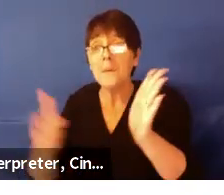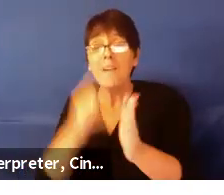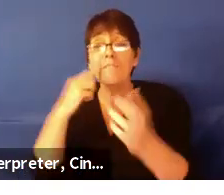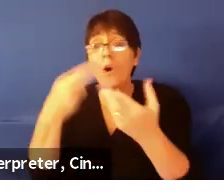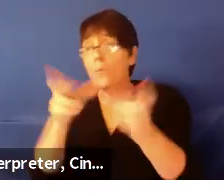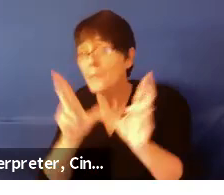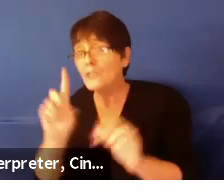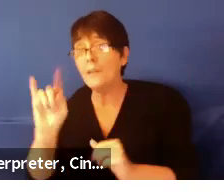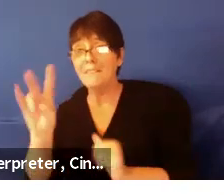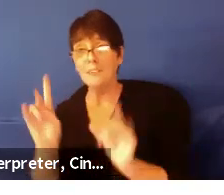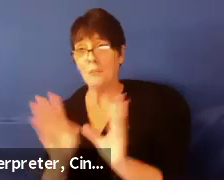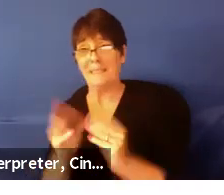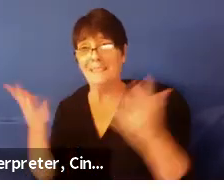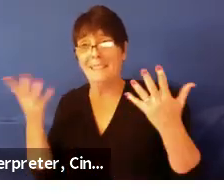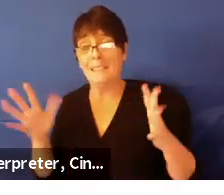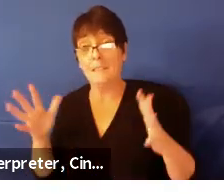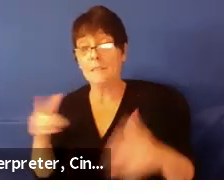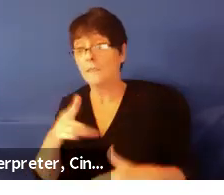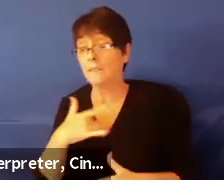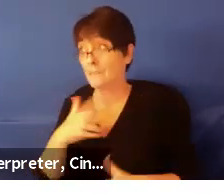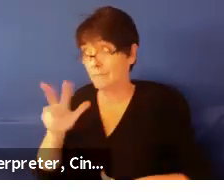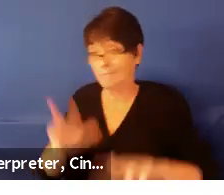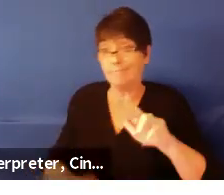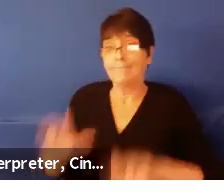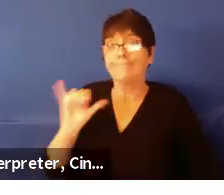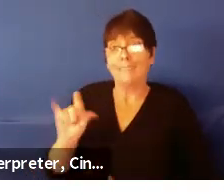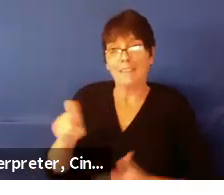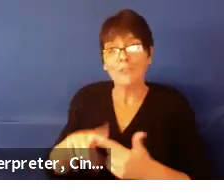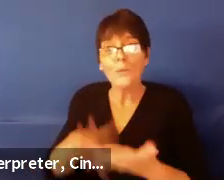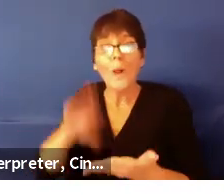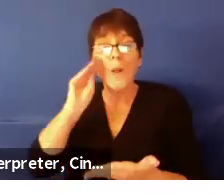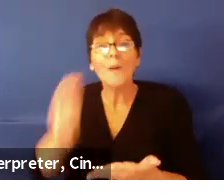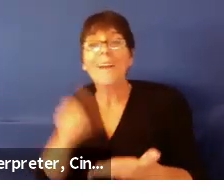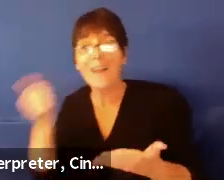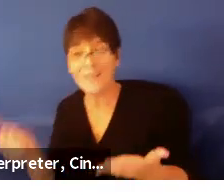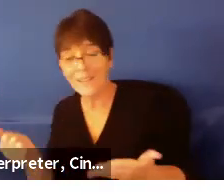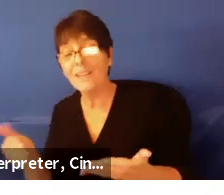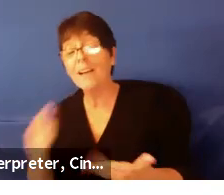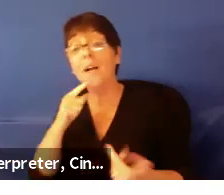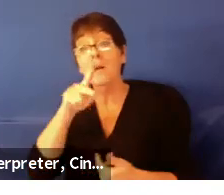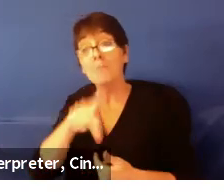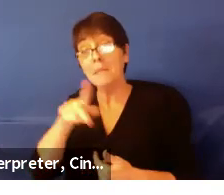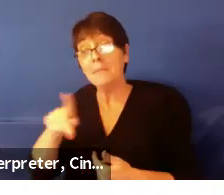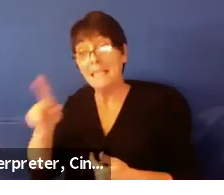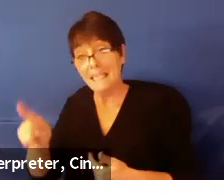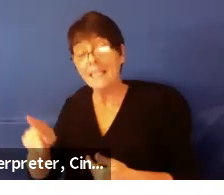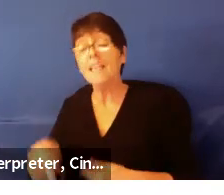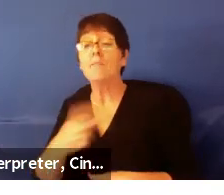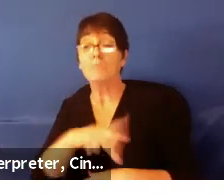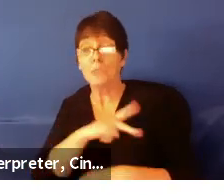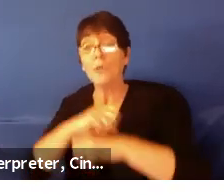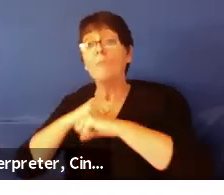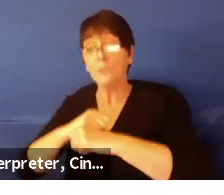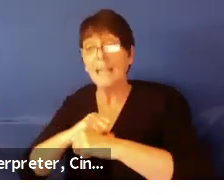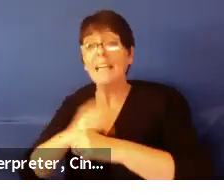divisional meeting, there's quite a steep learning curve. Personal protective equipment, parentheses